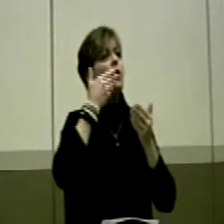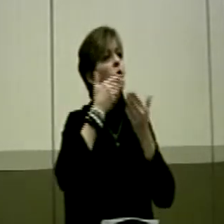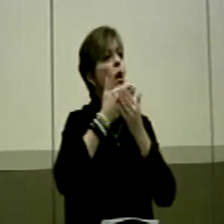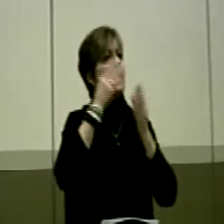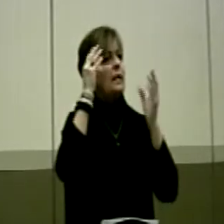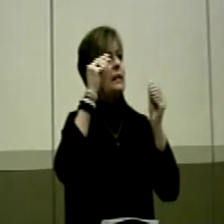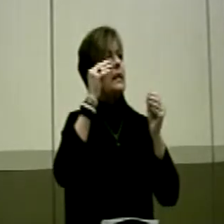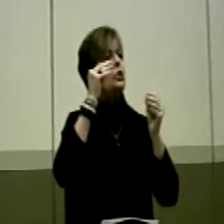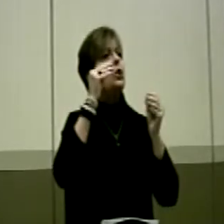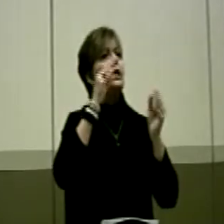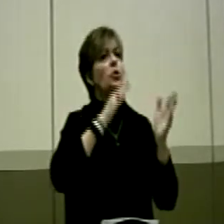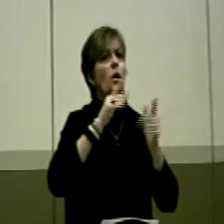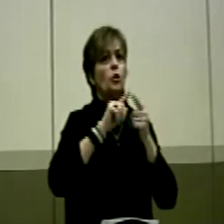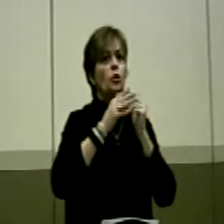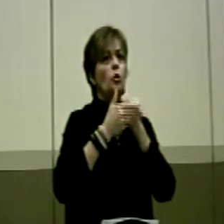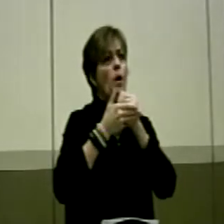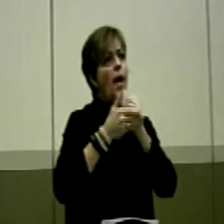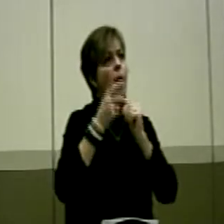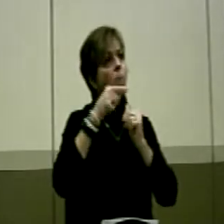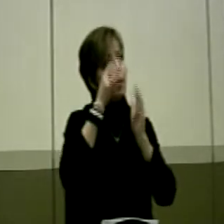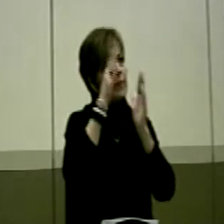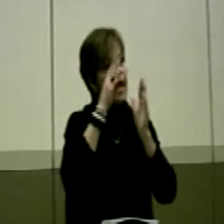breaks so to keep them fresh for learning.